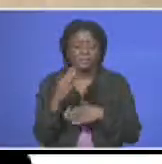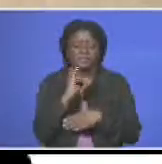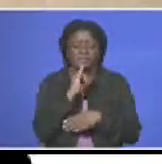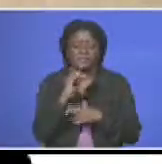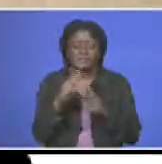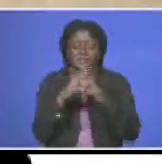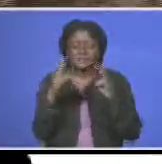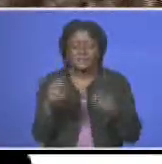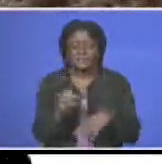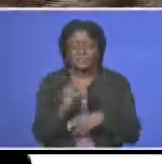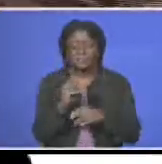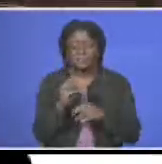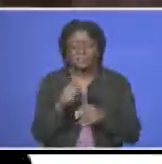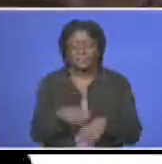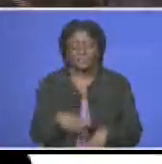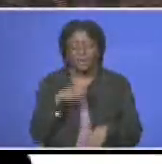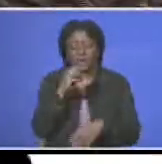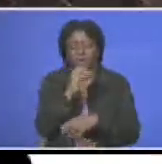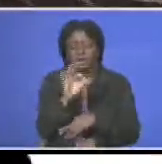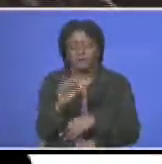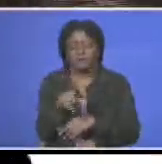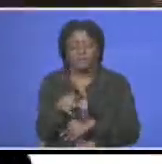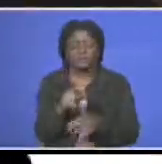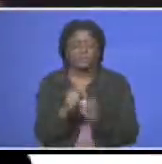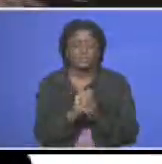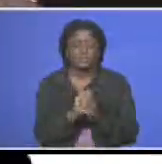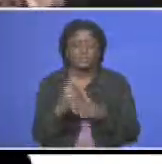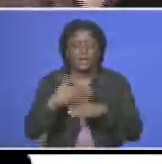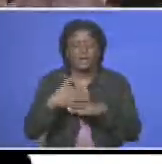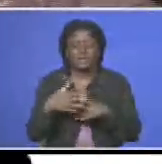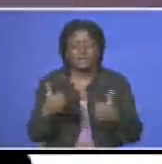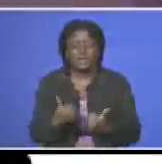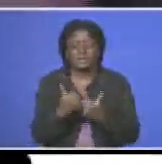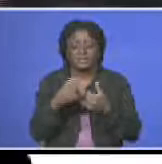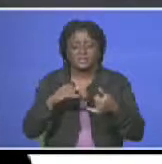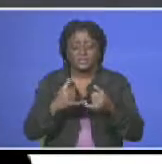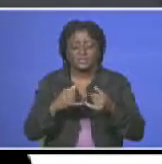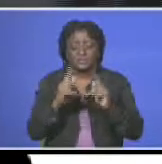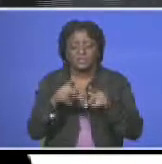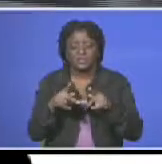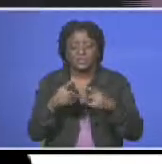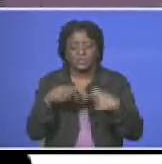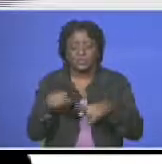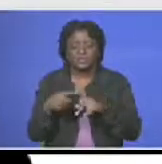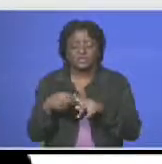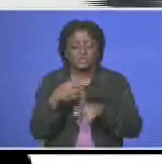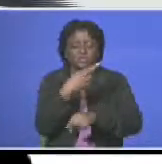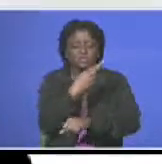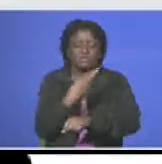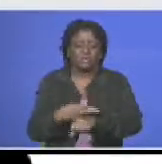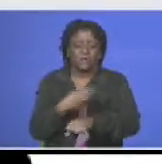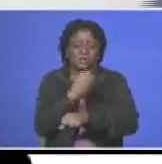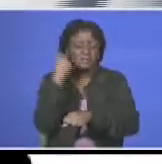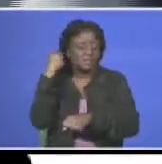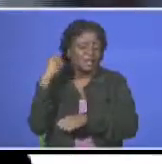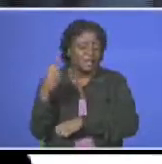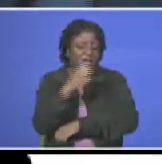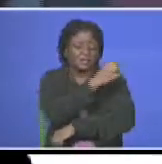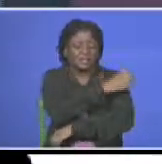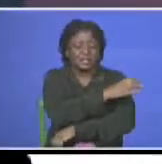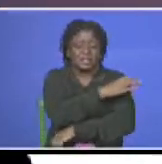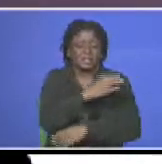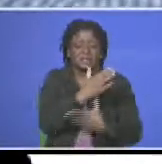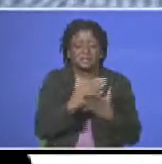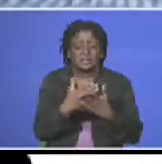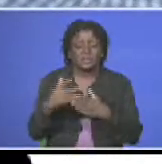is extremely proud of you. Following the accident, injured persons were treated at the Rock Sound Clinic, while some were airlifted to New Providence or the